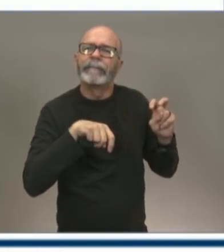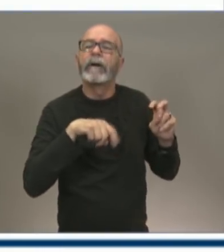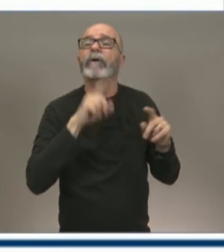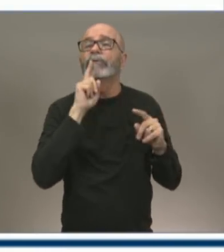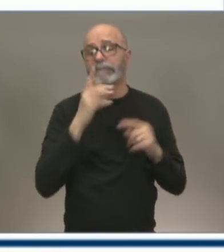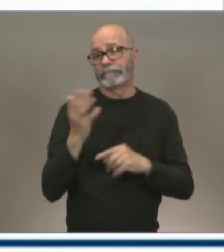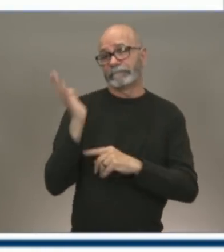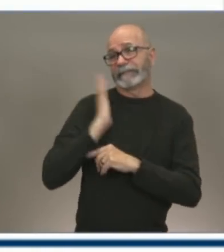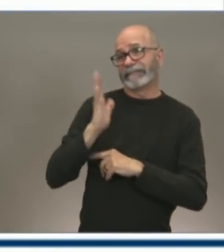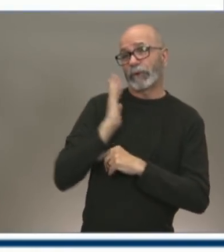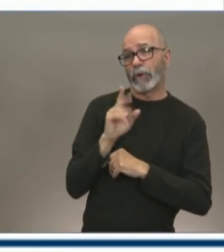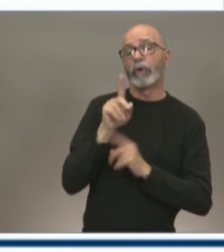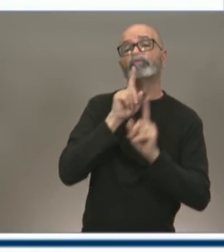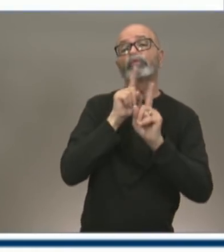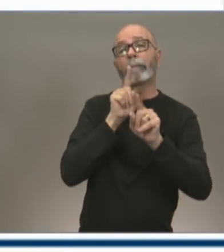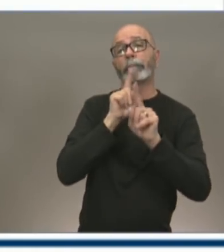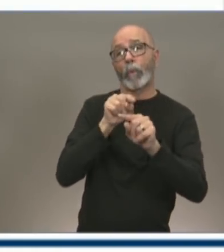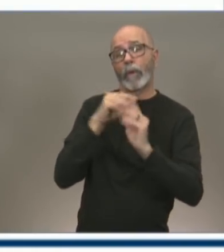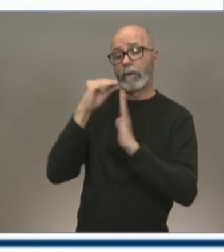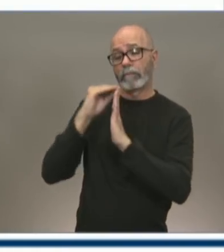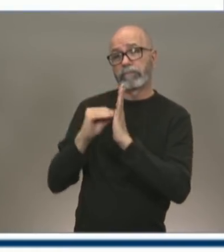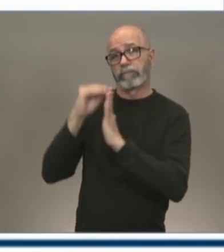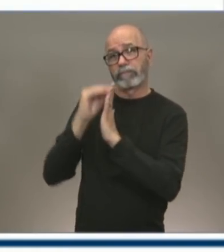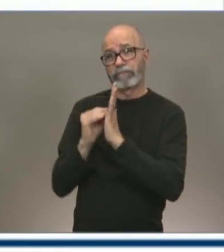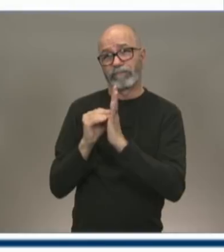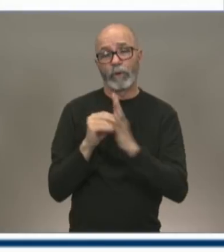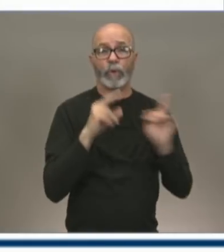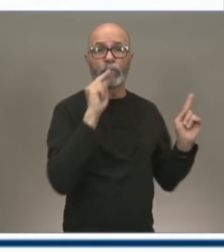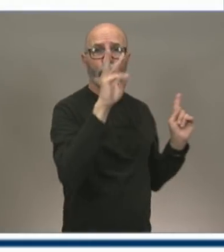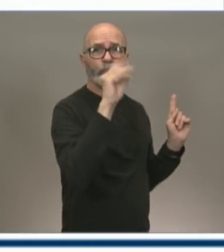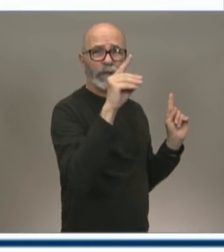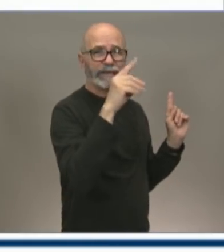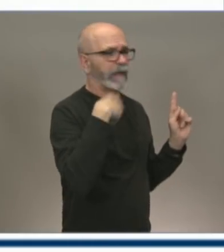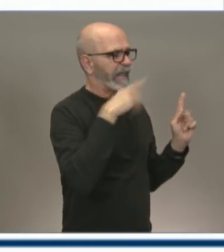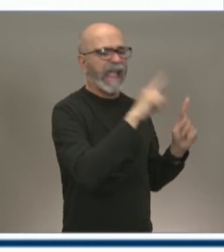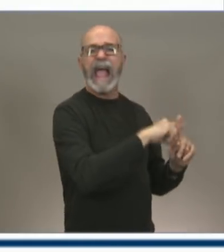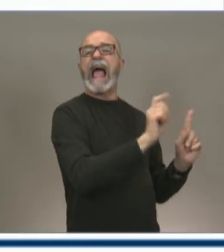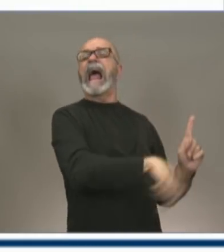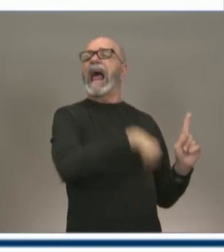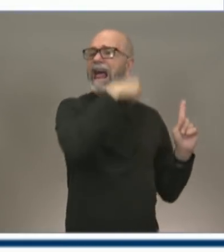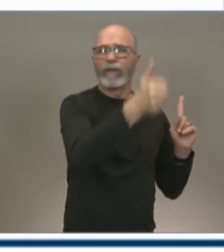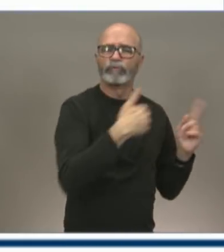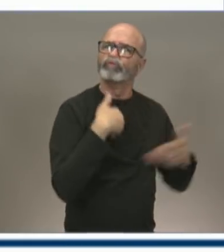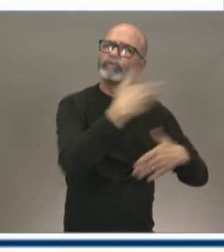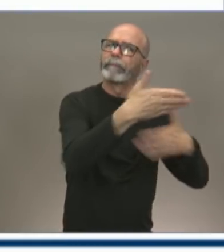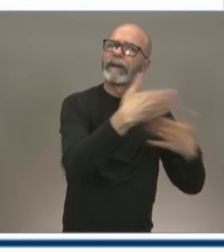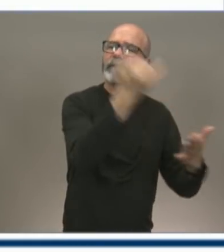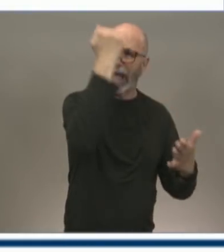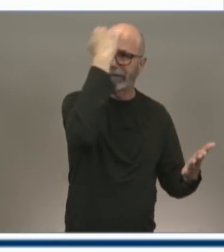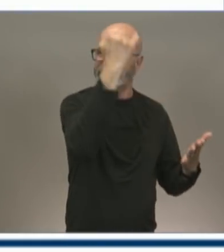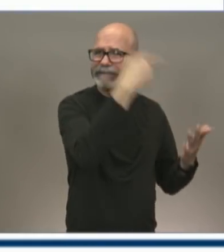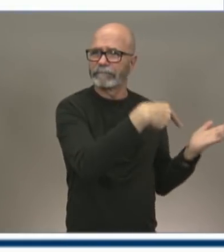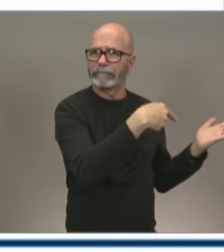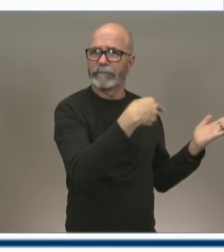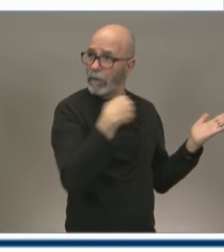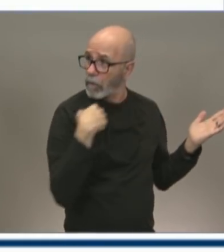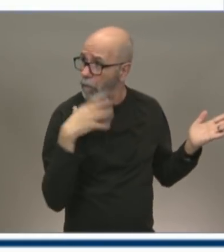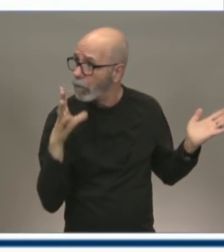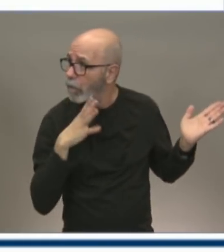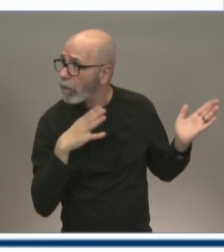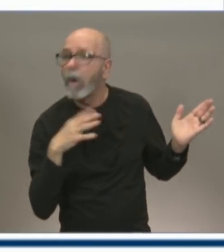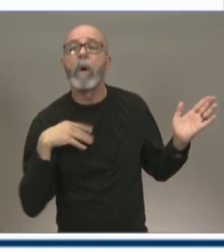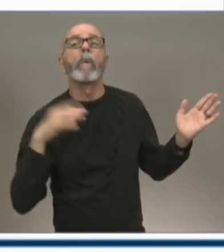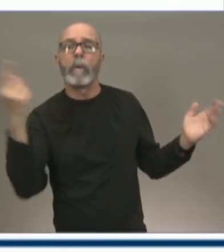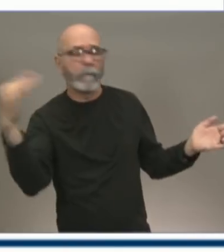around Northwood had other recommendations, so we reassess those facilities. And as I said to one of the